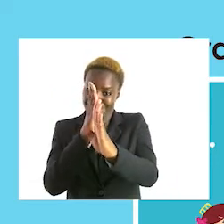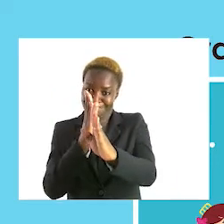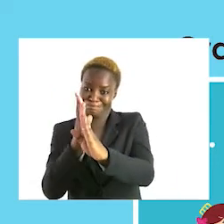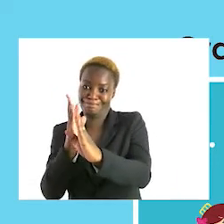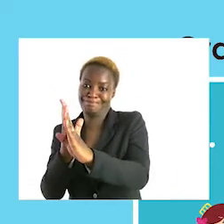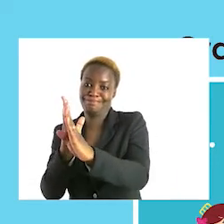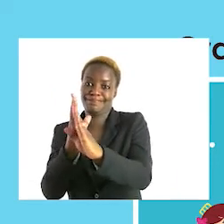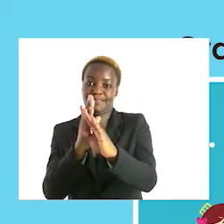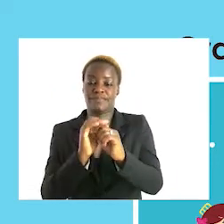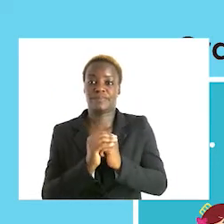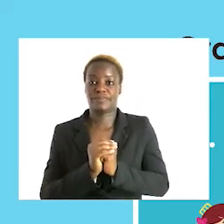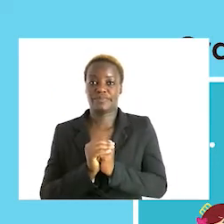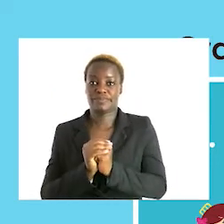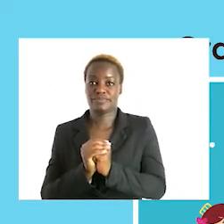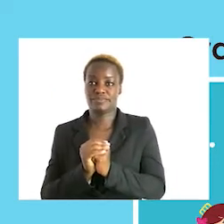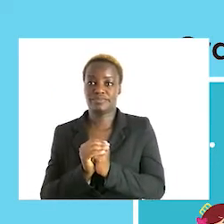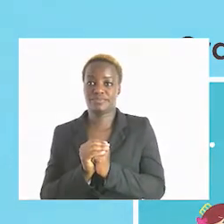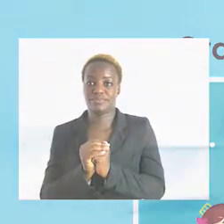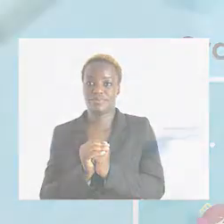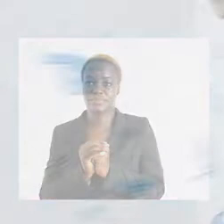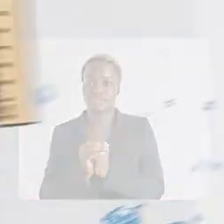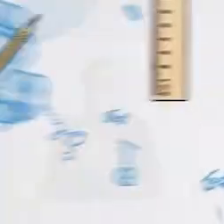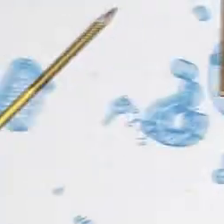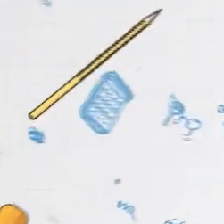ordering numbers.